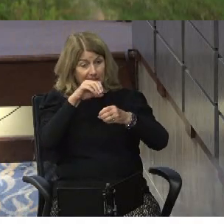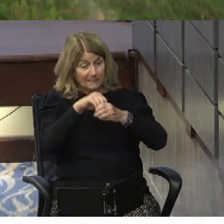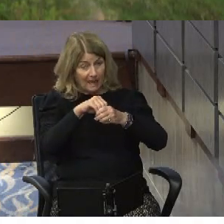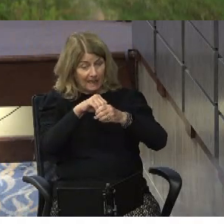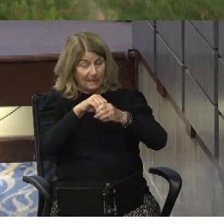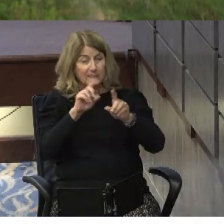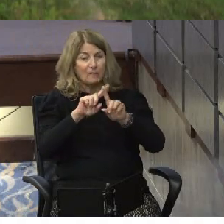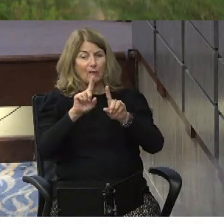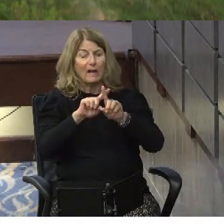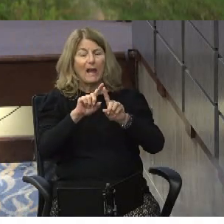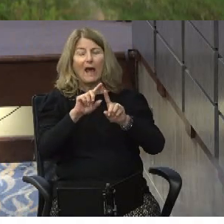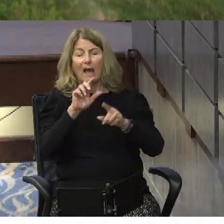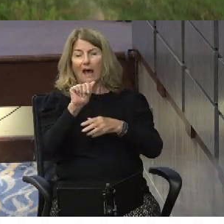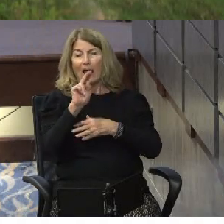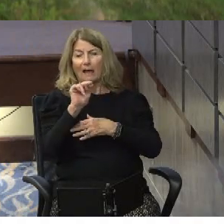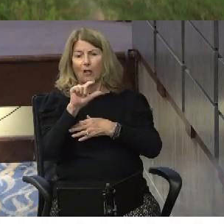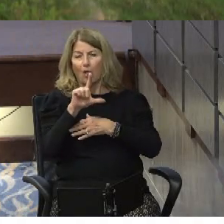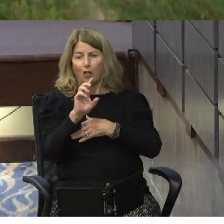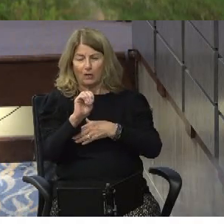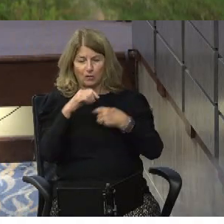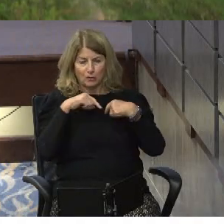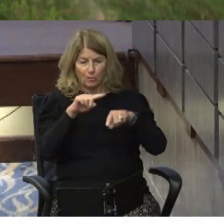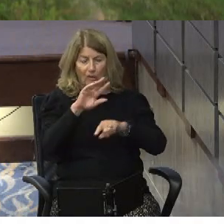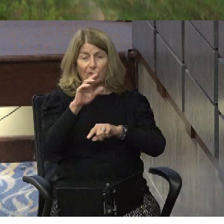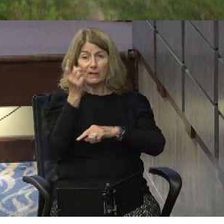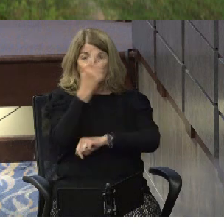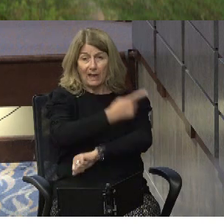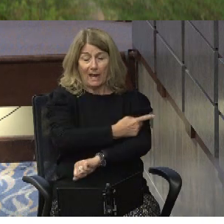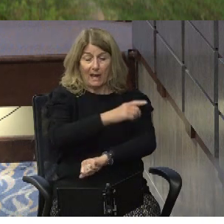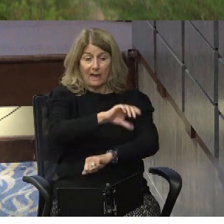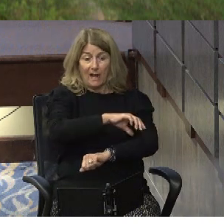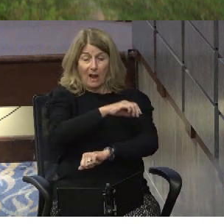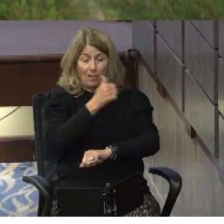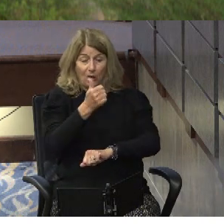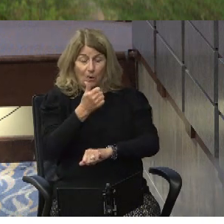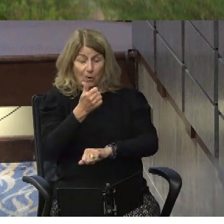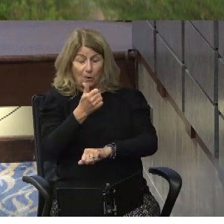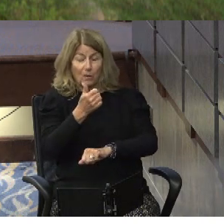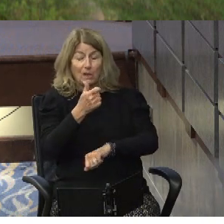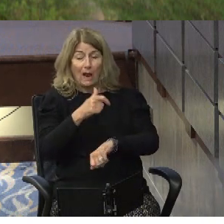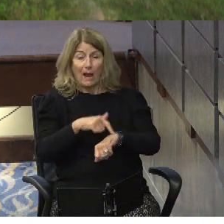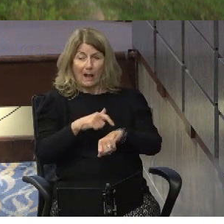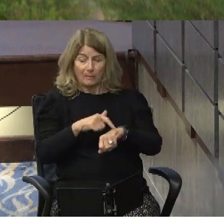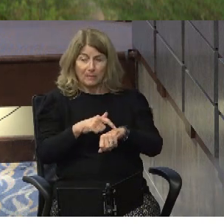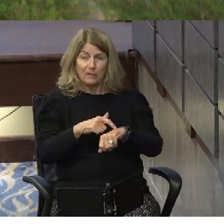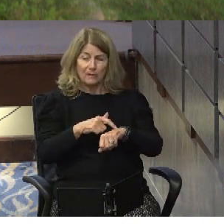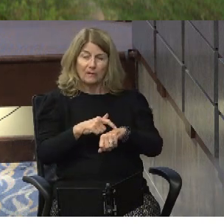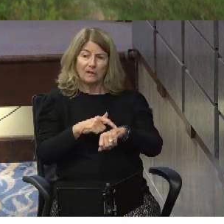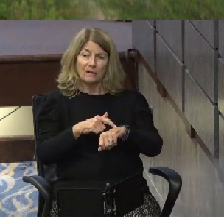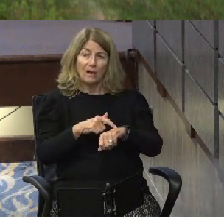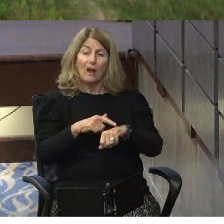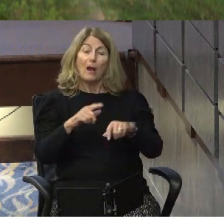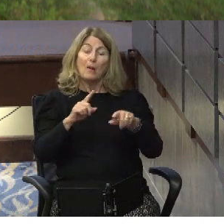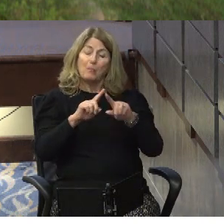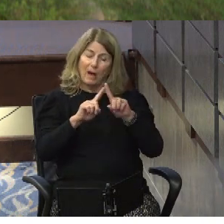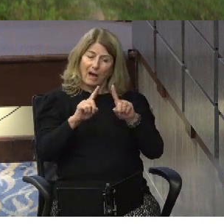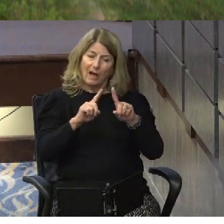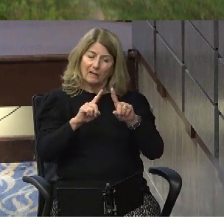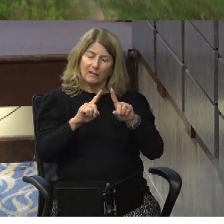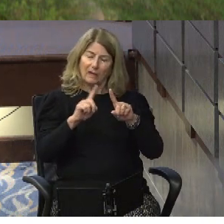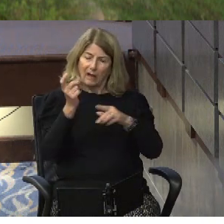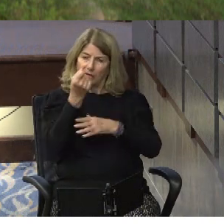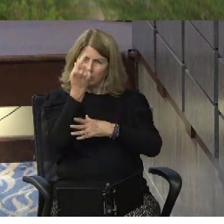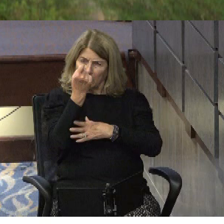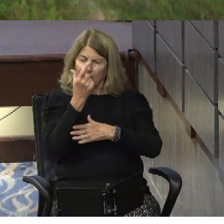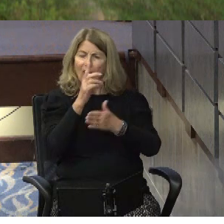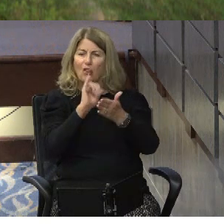angles during the day. At other angles, it will screen very well. But ultimately, it's a screen, and you're going to be